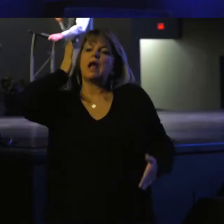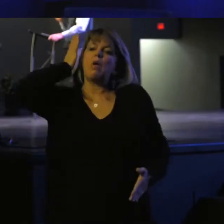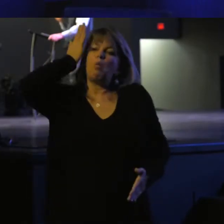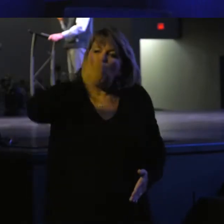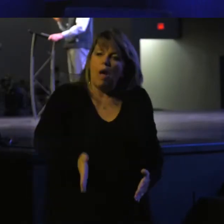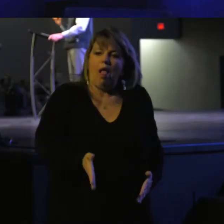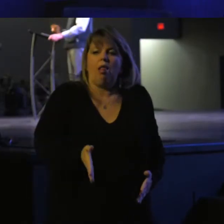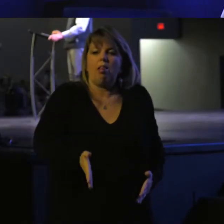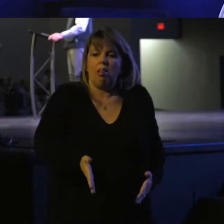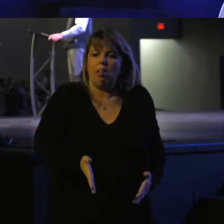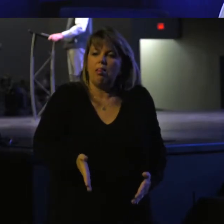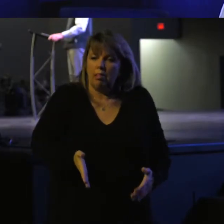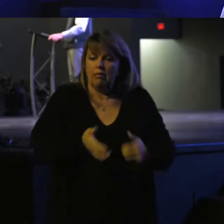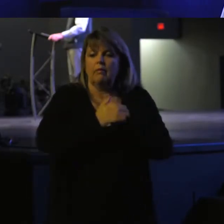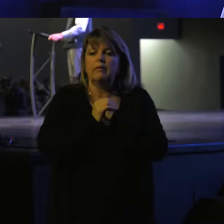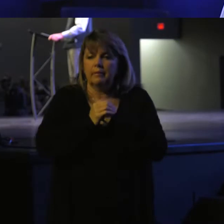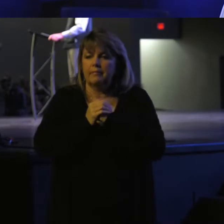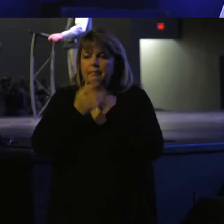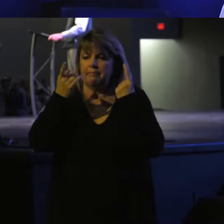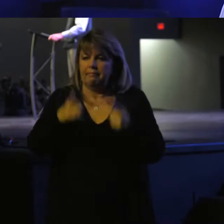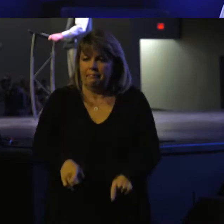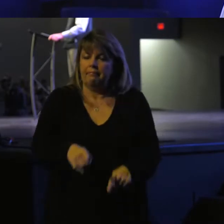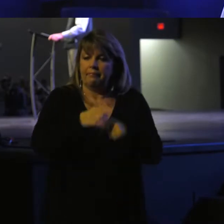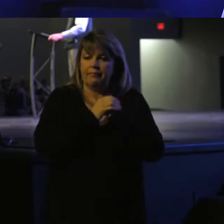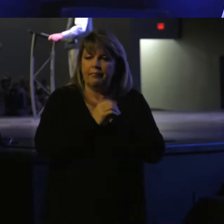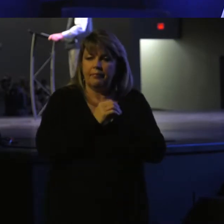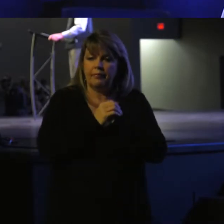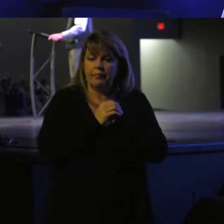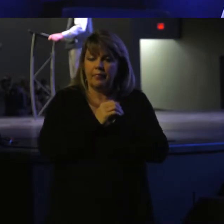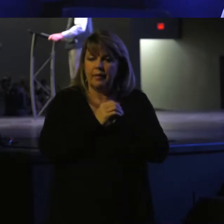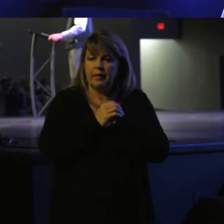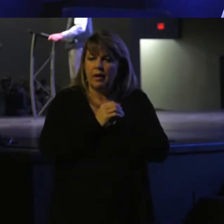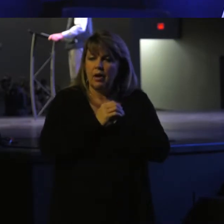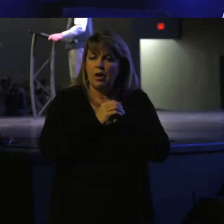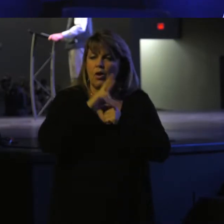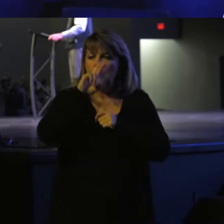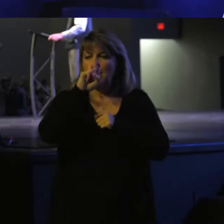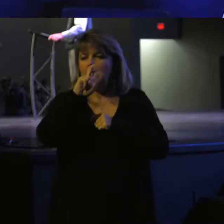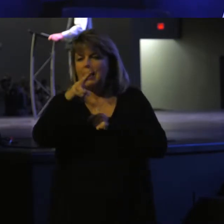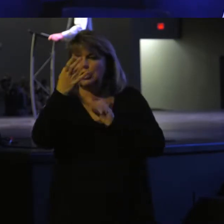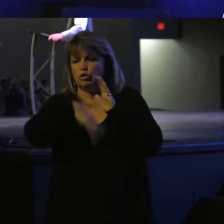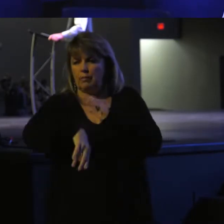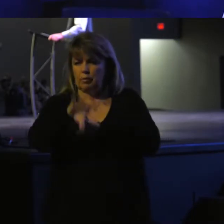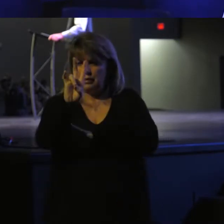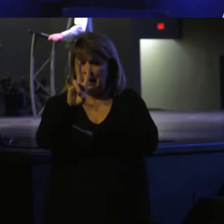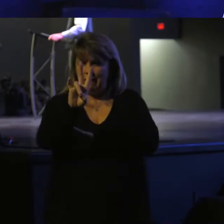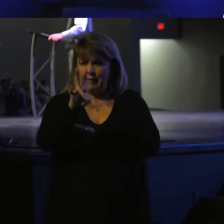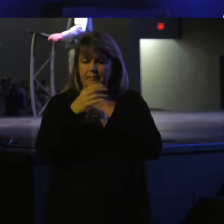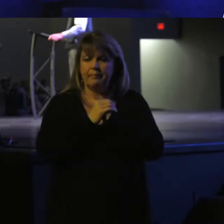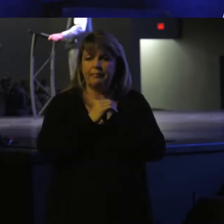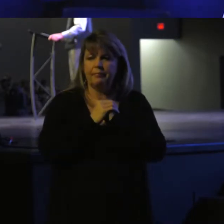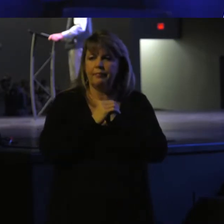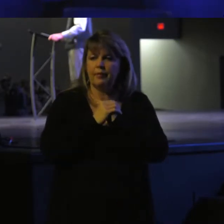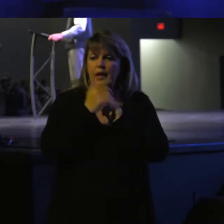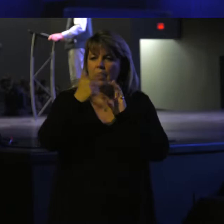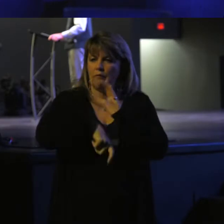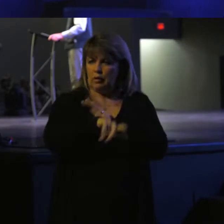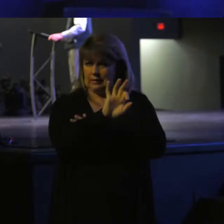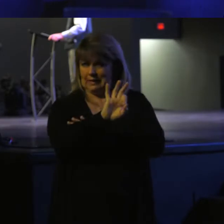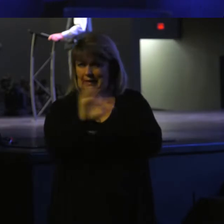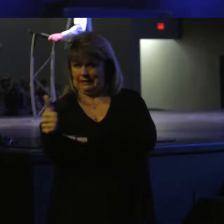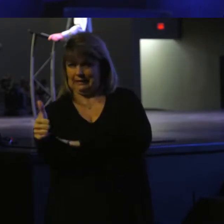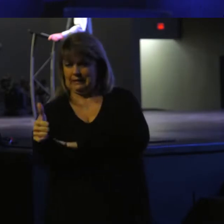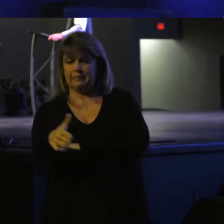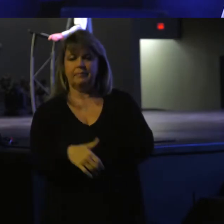will someday be. I want to turn your attention to Revelation, chapter 7, verses 9 and